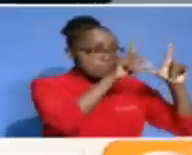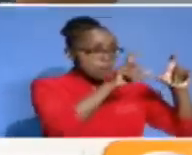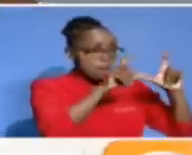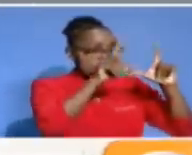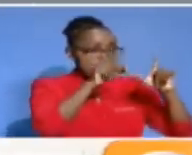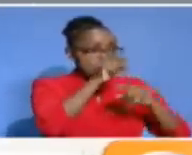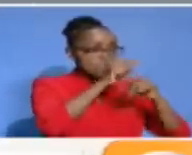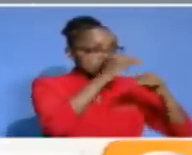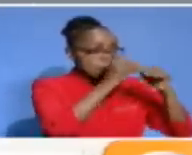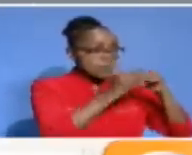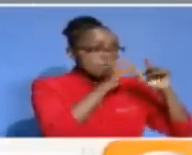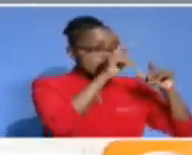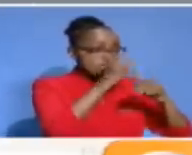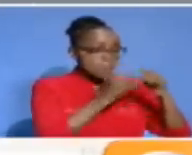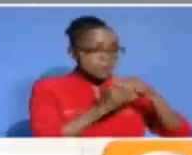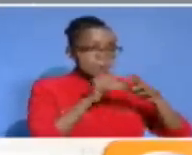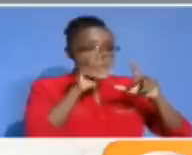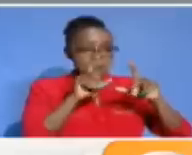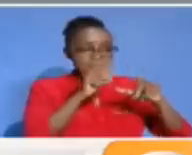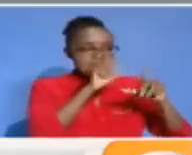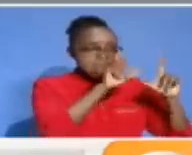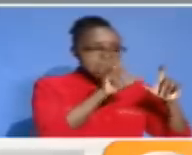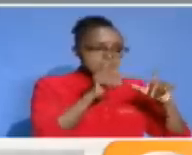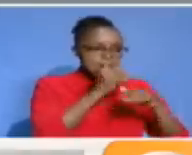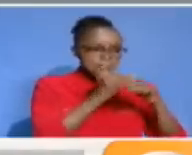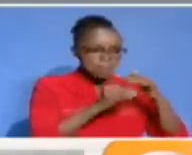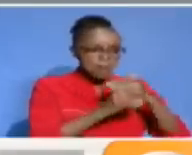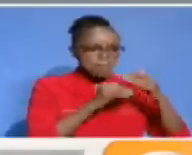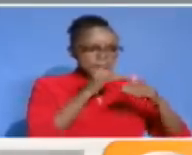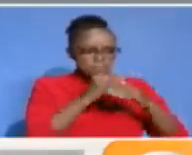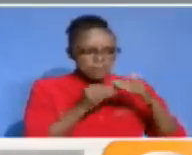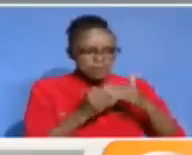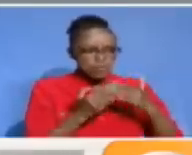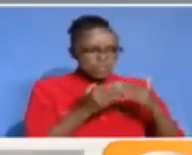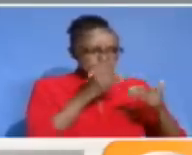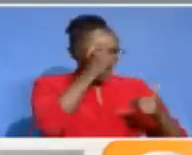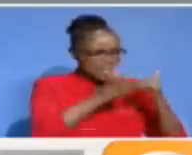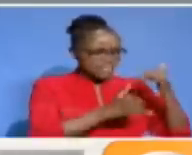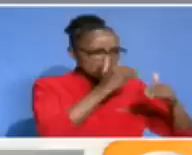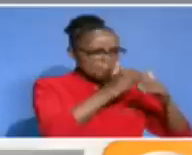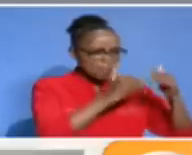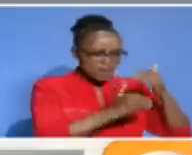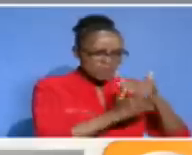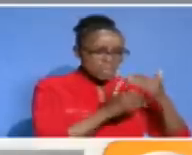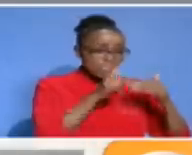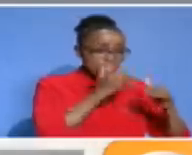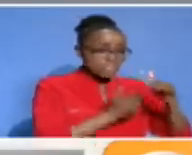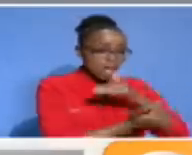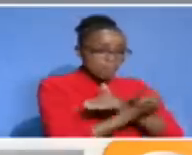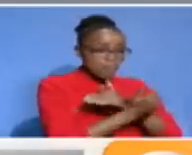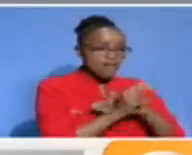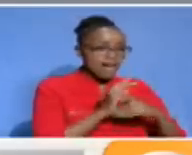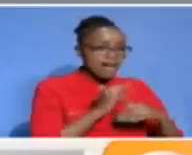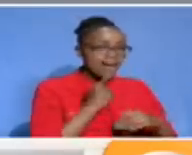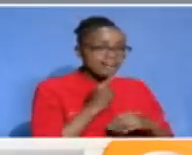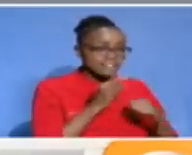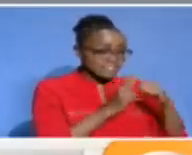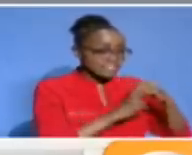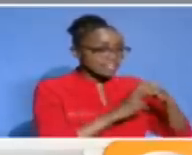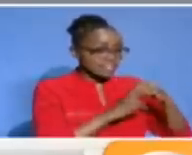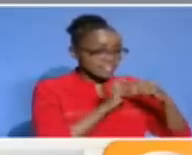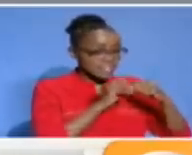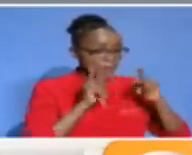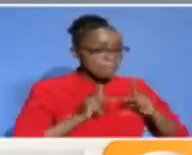of this building, Grosvenor. Mm. Grosvenor is where it was the last building where this morning 170 people are evacuated.